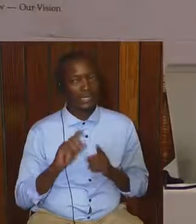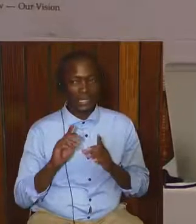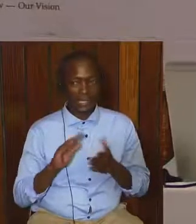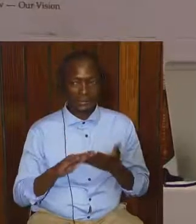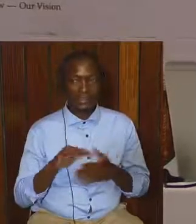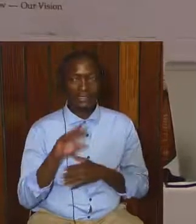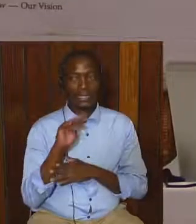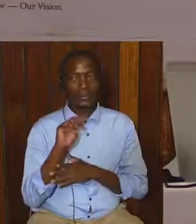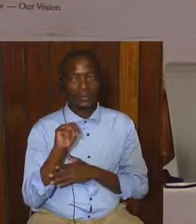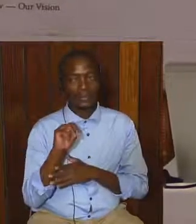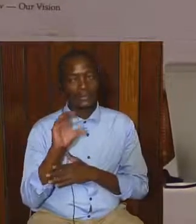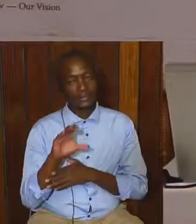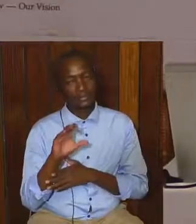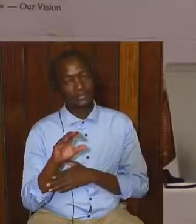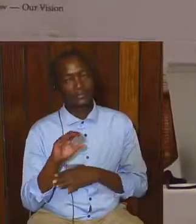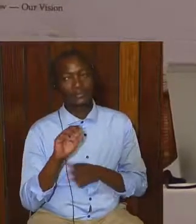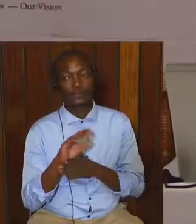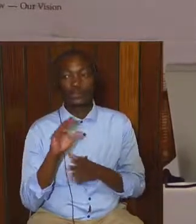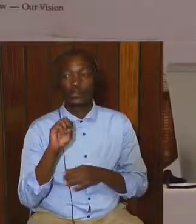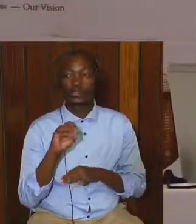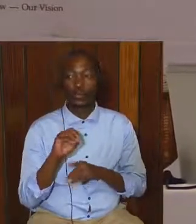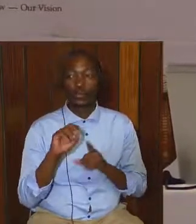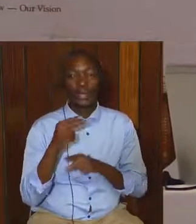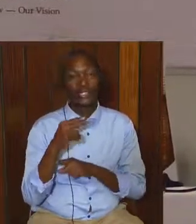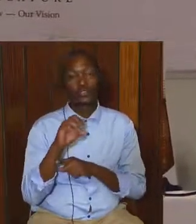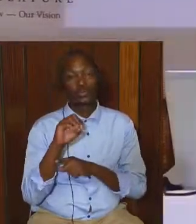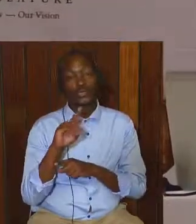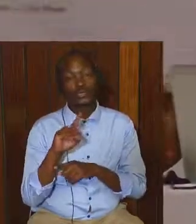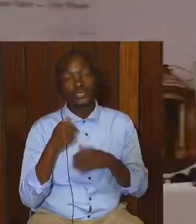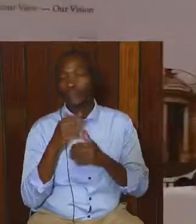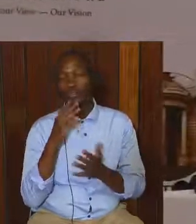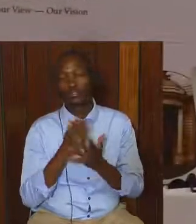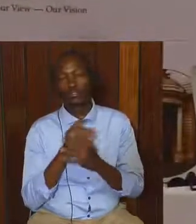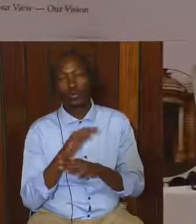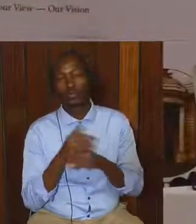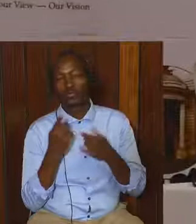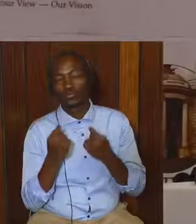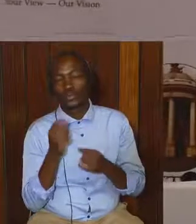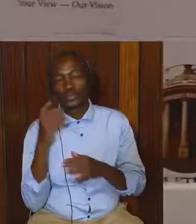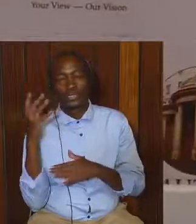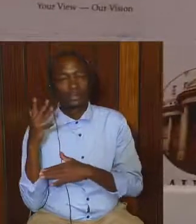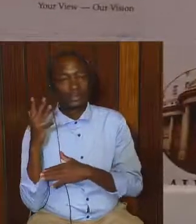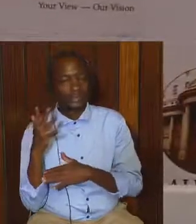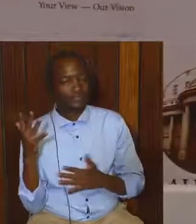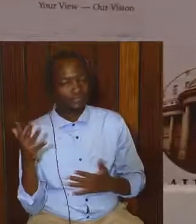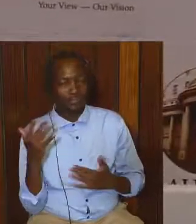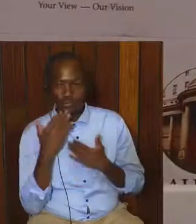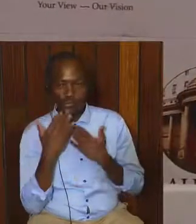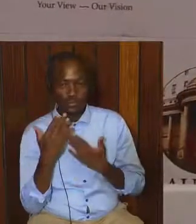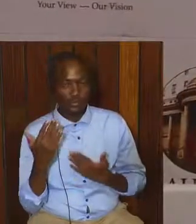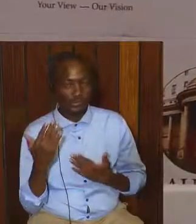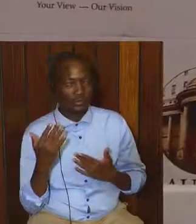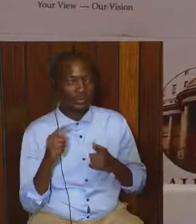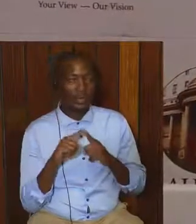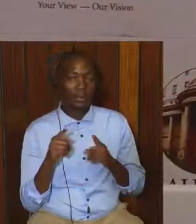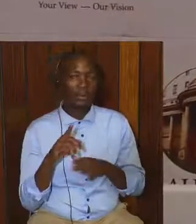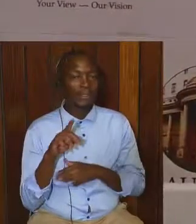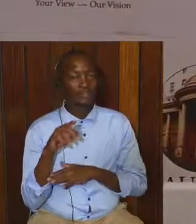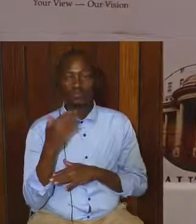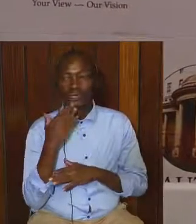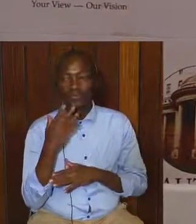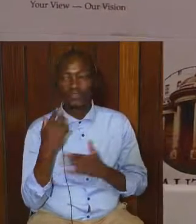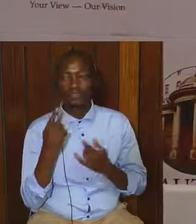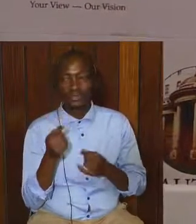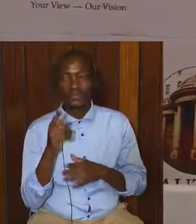MMC. So HOD, I'm not sure who's doing those presentations, but whoever's